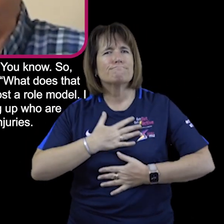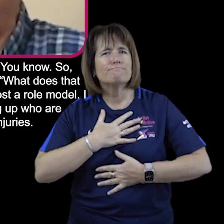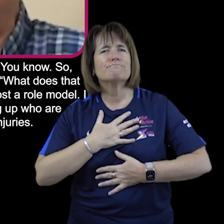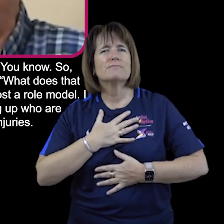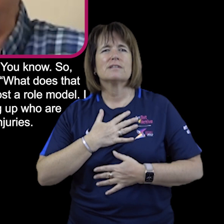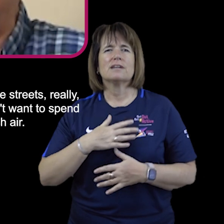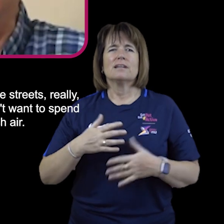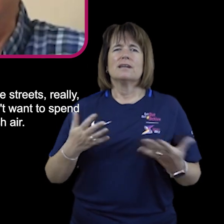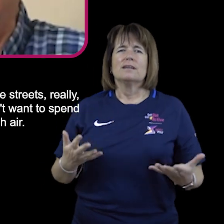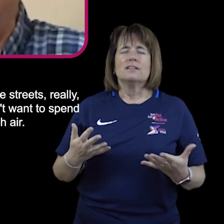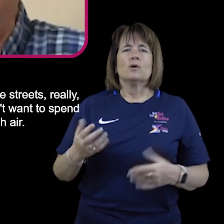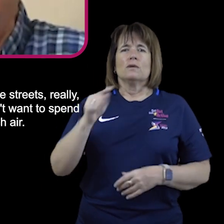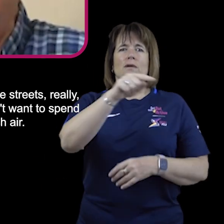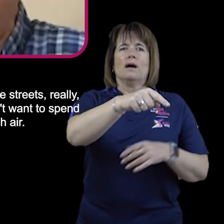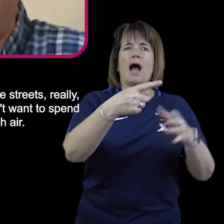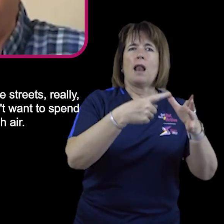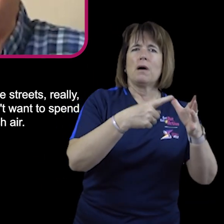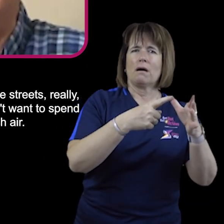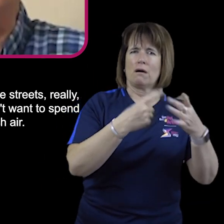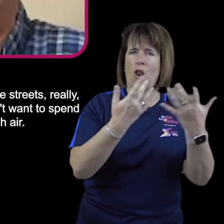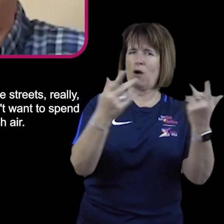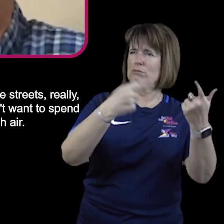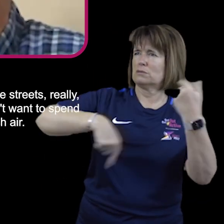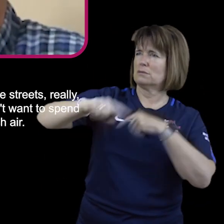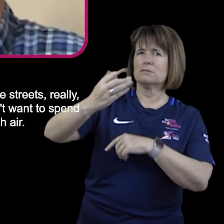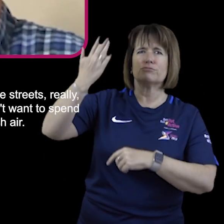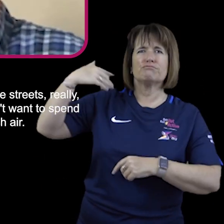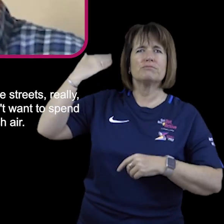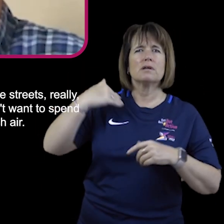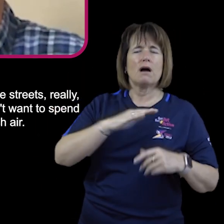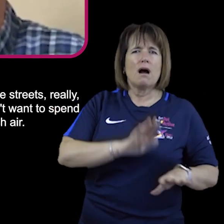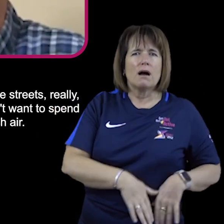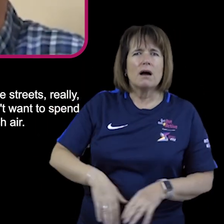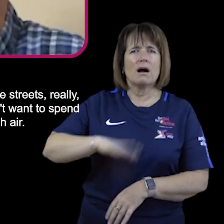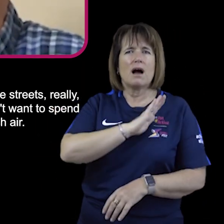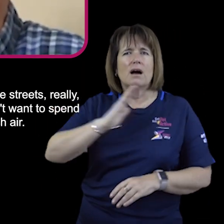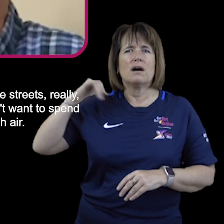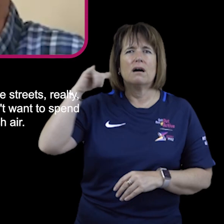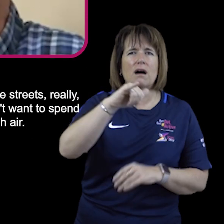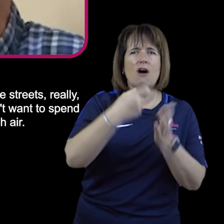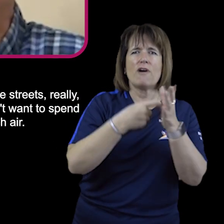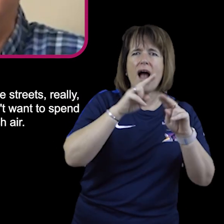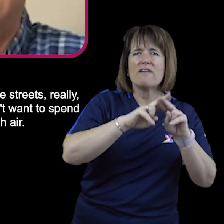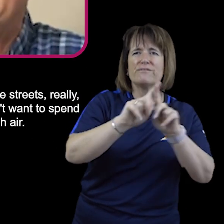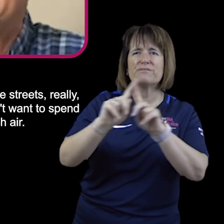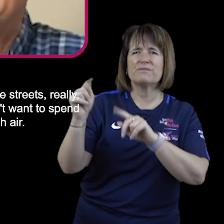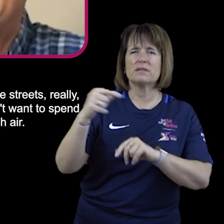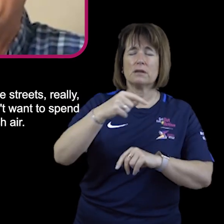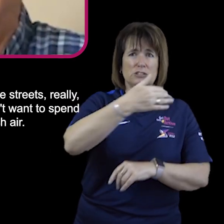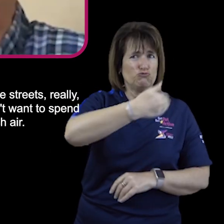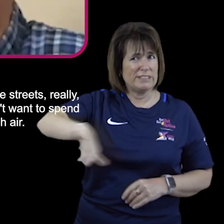or physical injuries. Yeah. And there's, as I said, a library do a lot for veterans. So there's guys who've